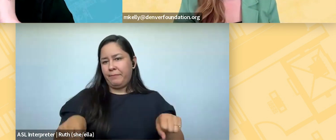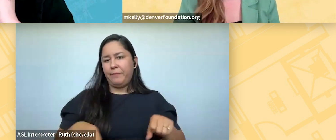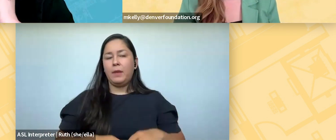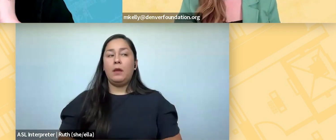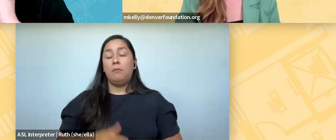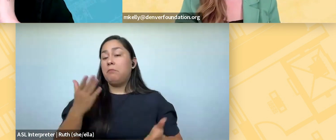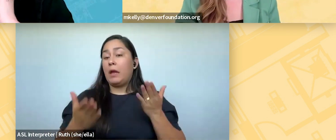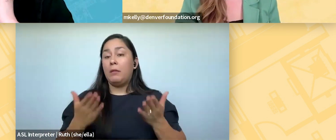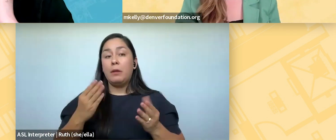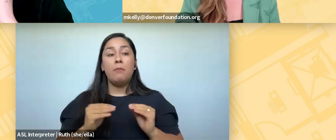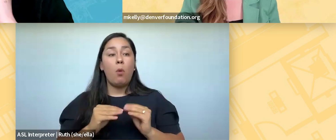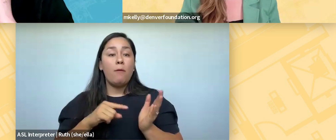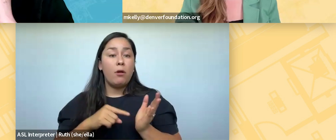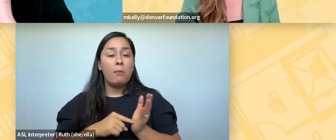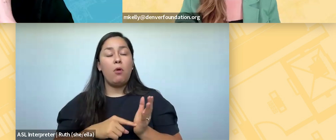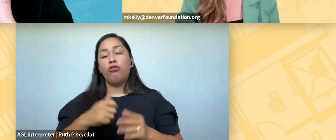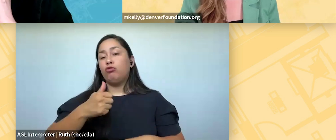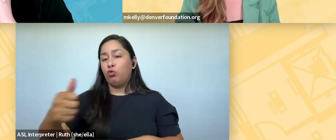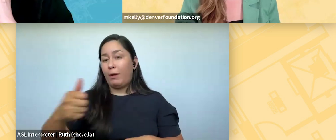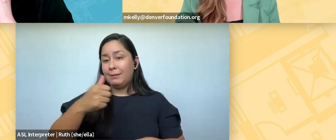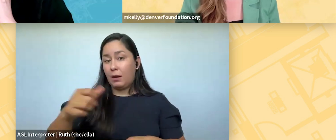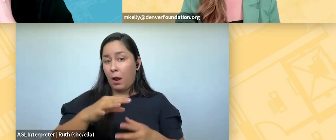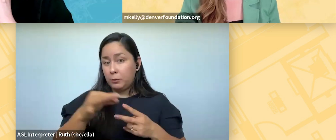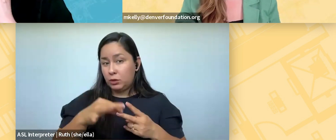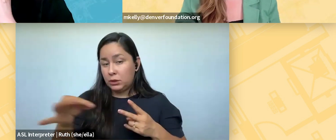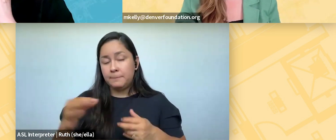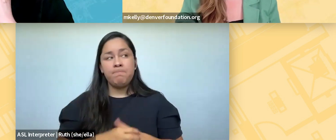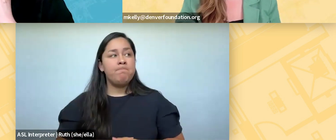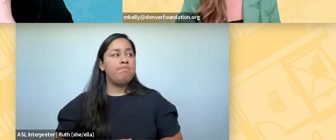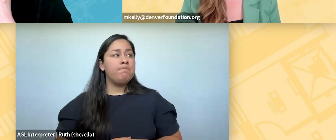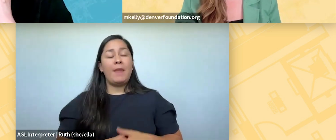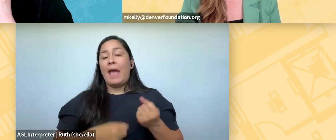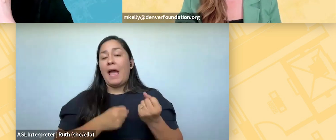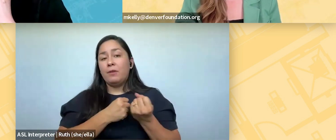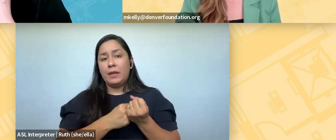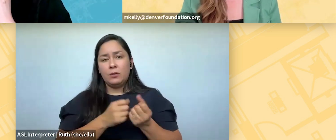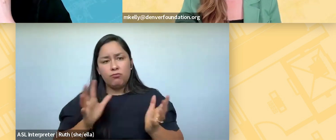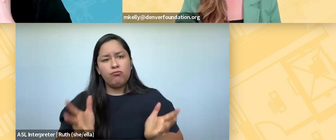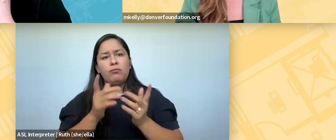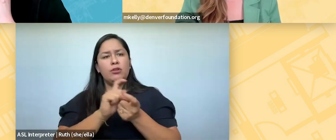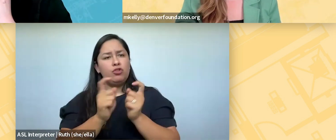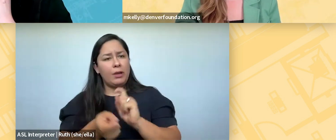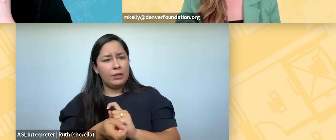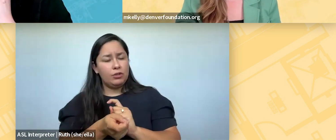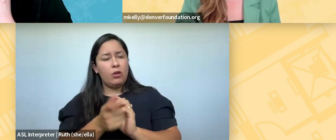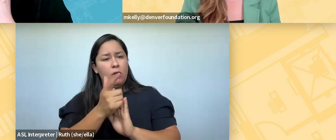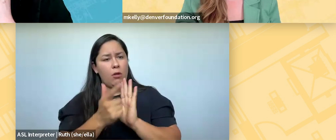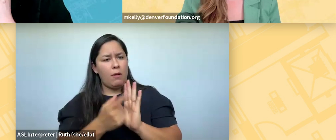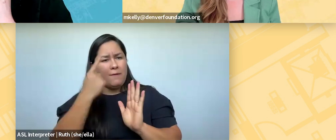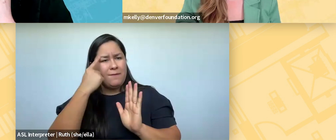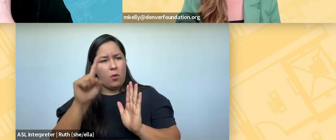affordable transit options. That could be advocating for changes in laws around evictions. That could be advocating